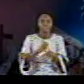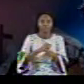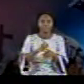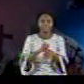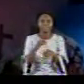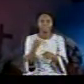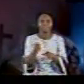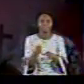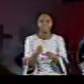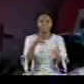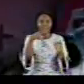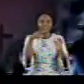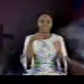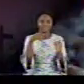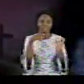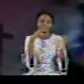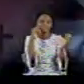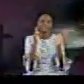Amen.